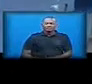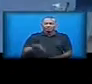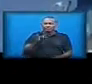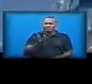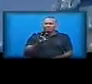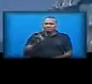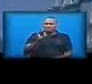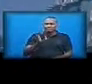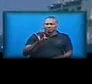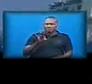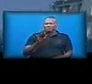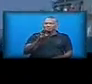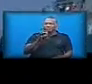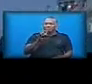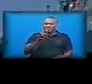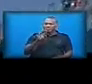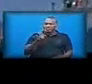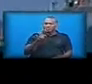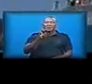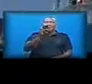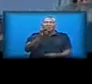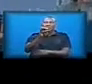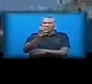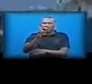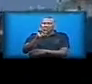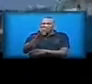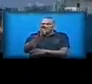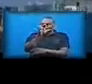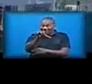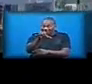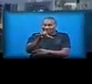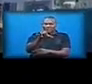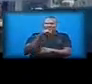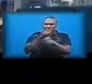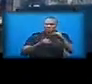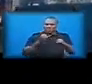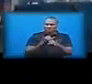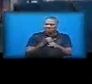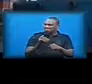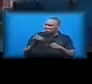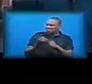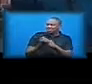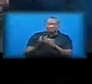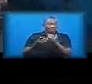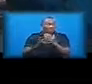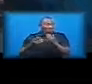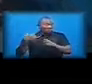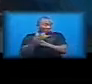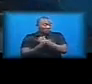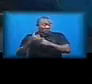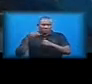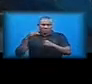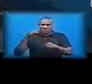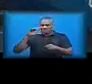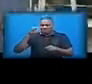In 1989, Minergy International started its operations in Gabon. It supported oil-rich nations